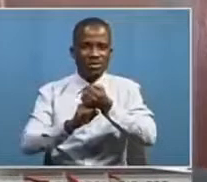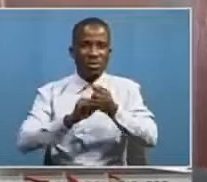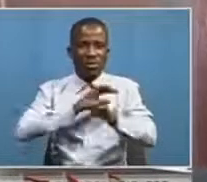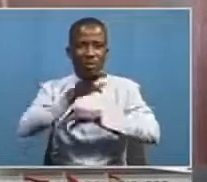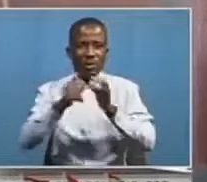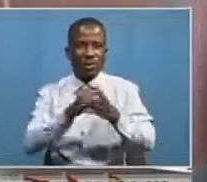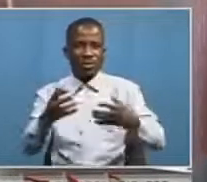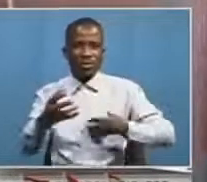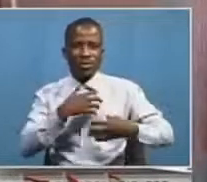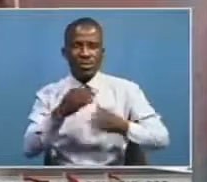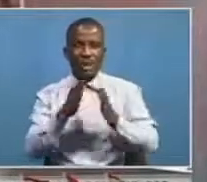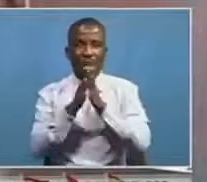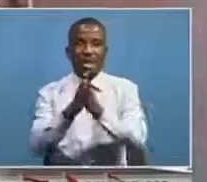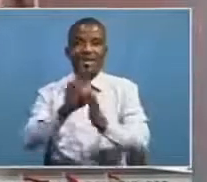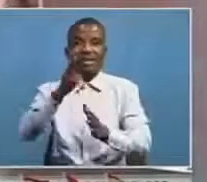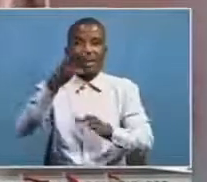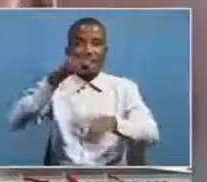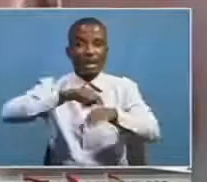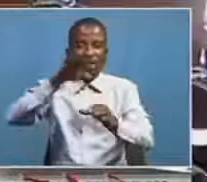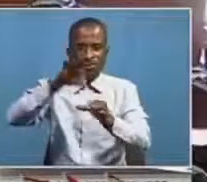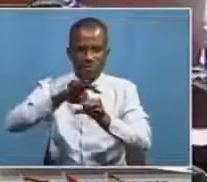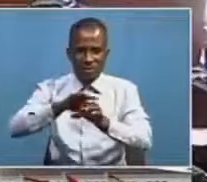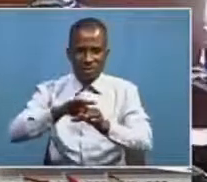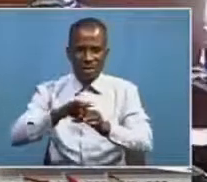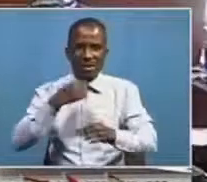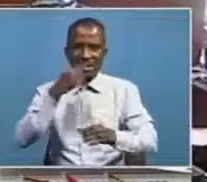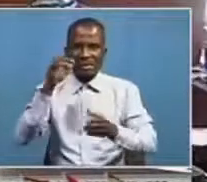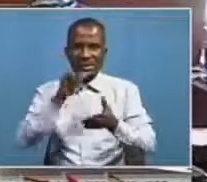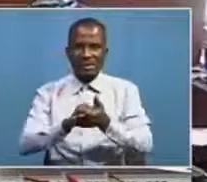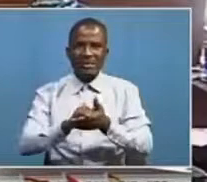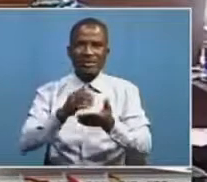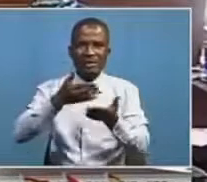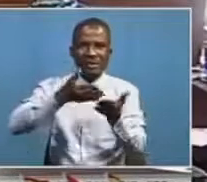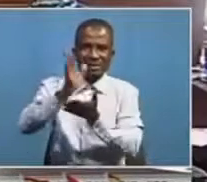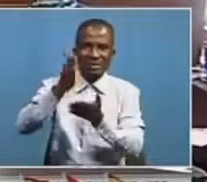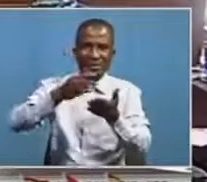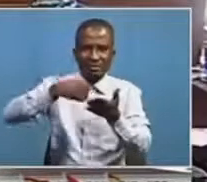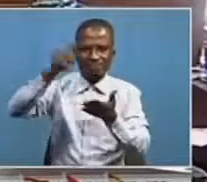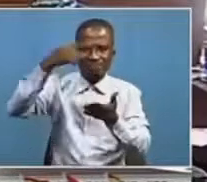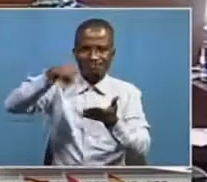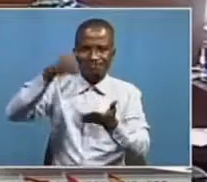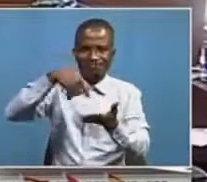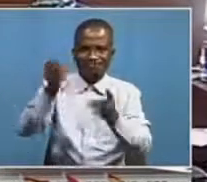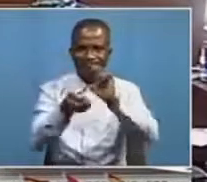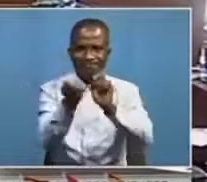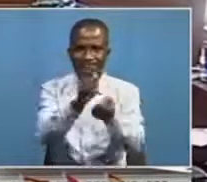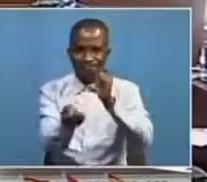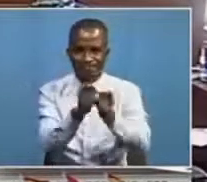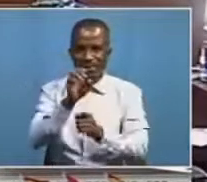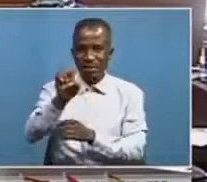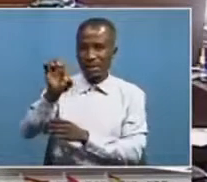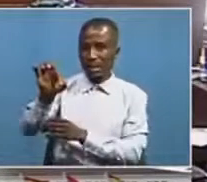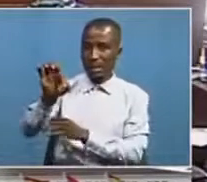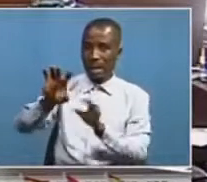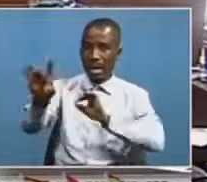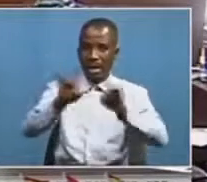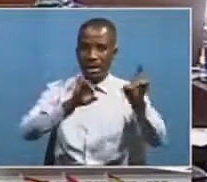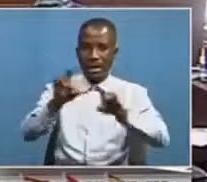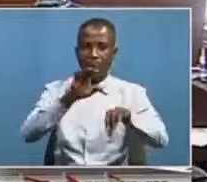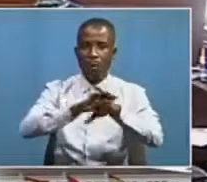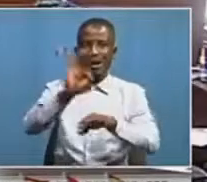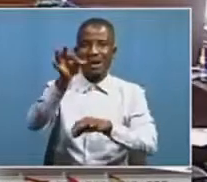and requests for a rerun. He contended further that the corrections of the errors by the first respondent in her statement on the 9th of